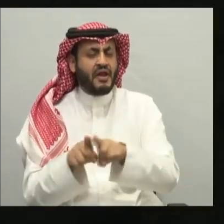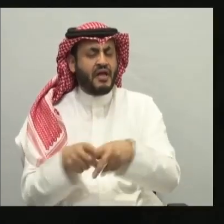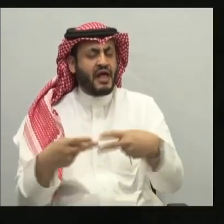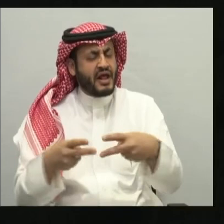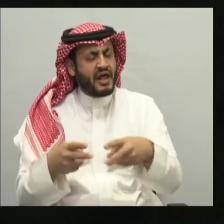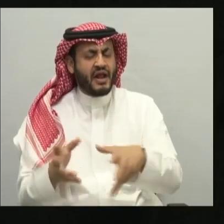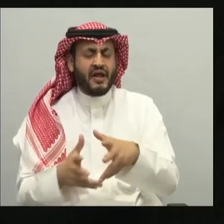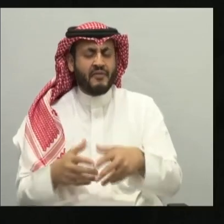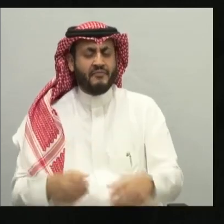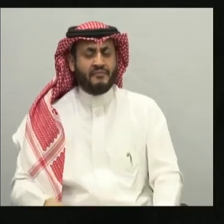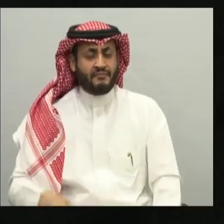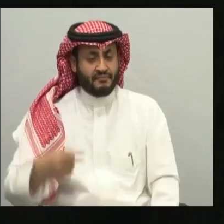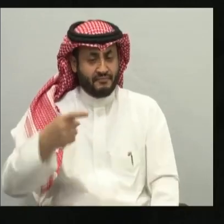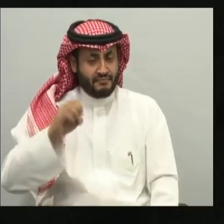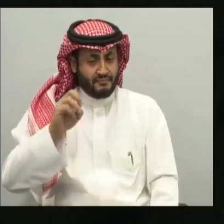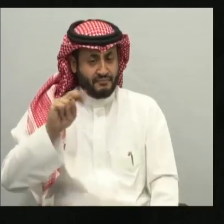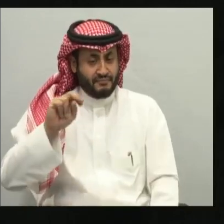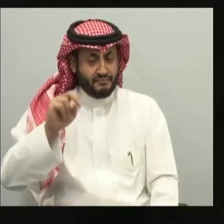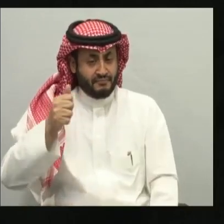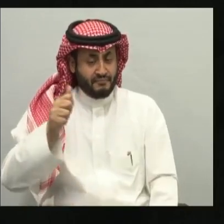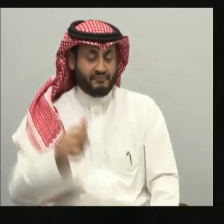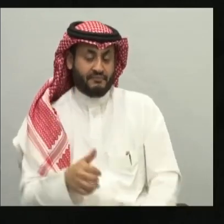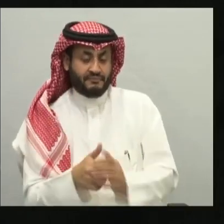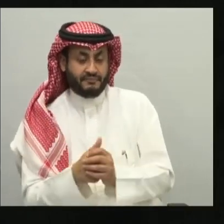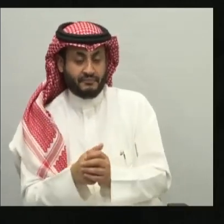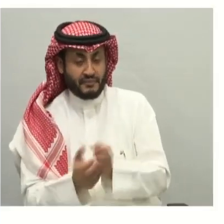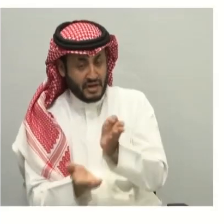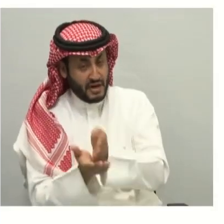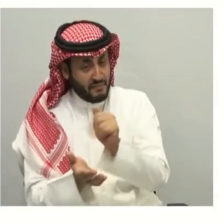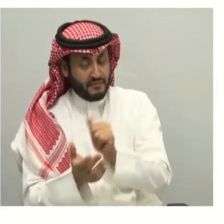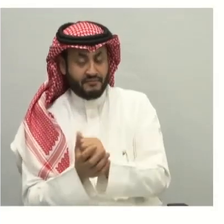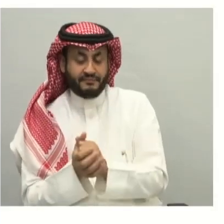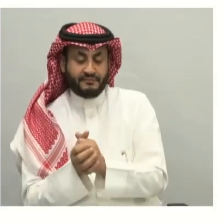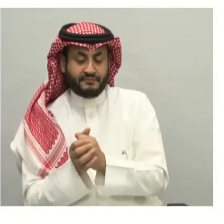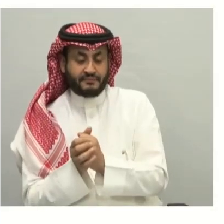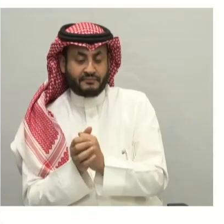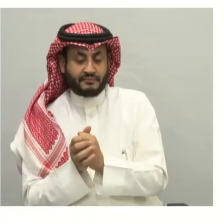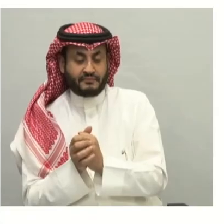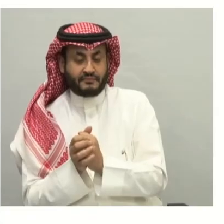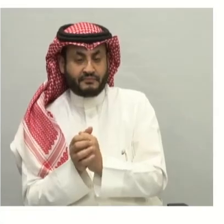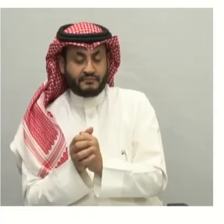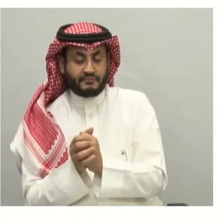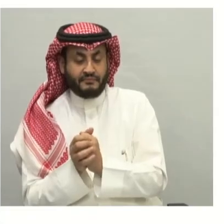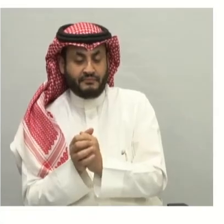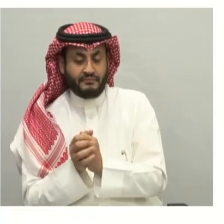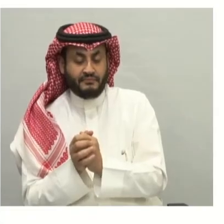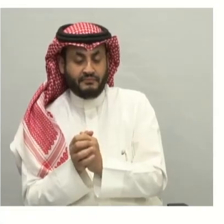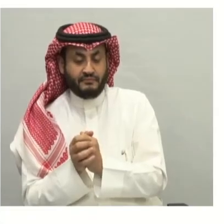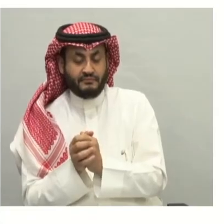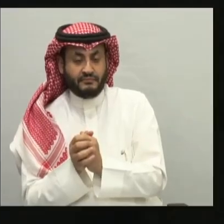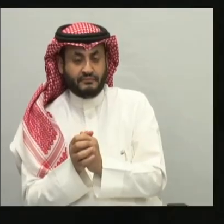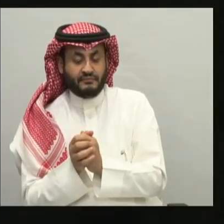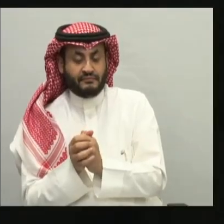first time. But when you're talking to your family or your friends, you can use gonna. You can use gonna, and this is